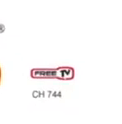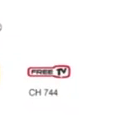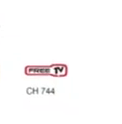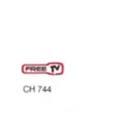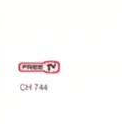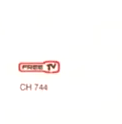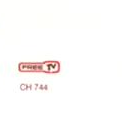S.